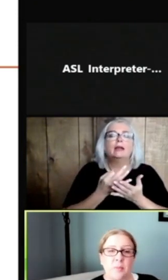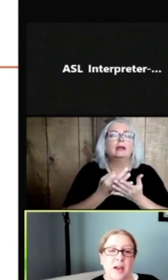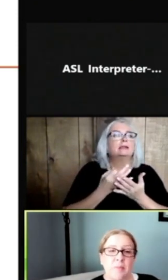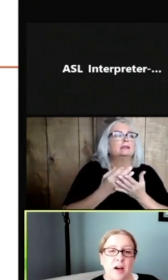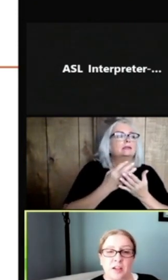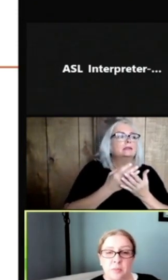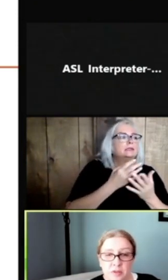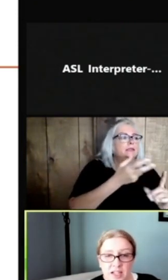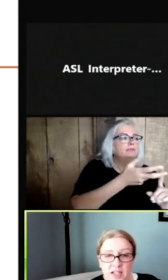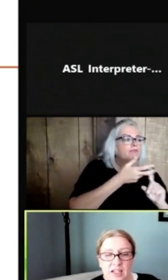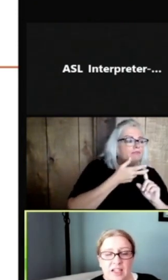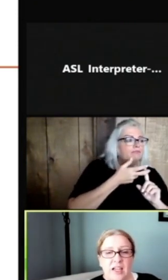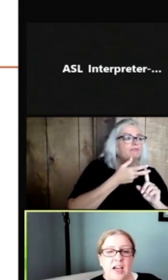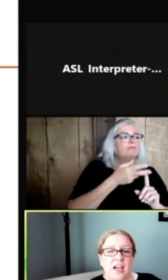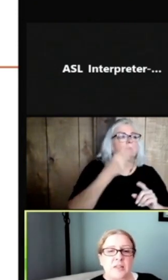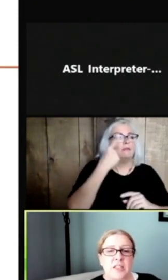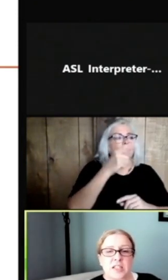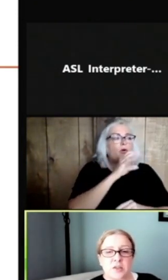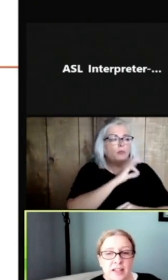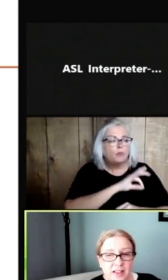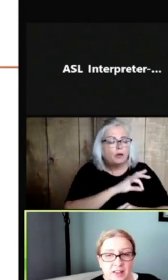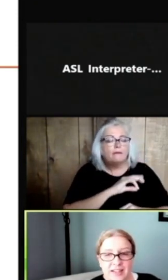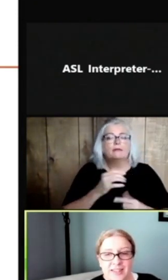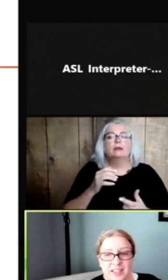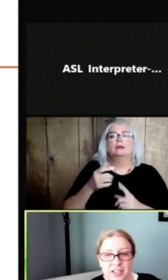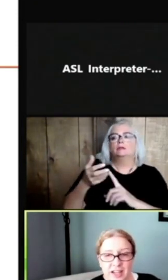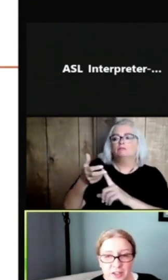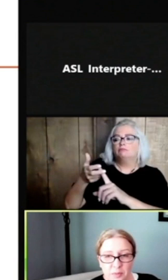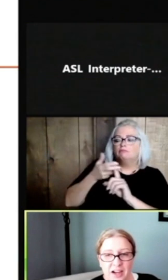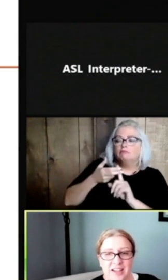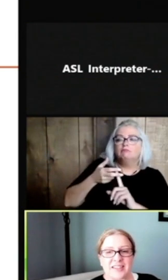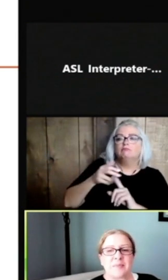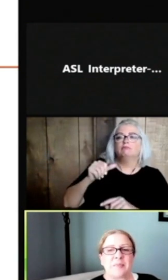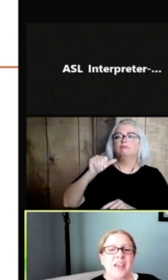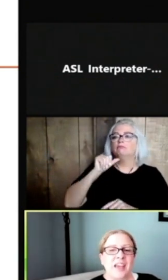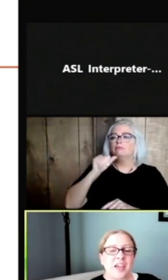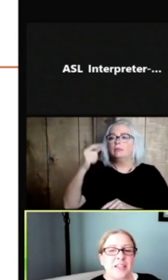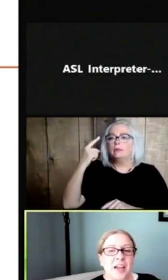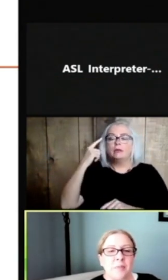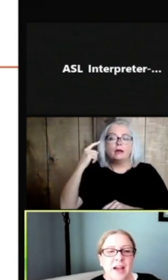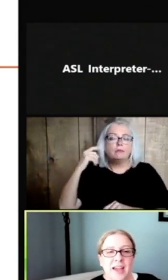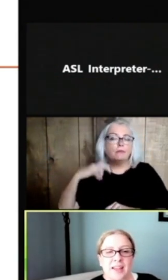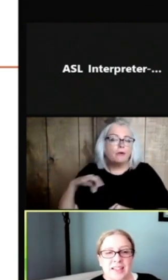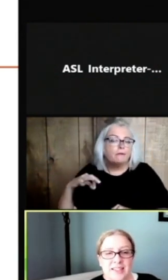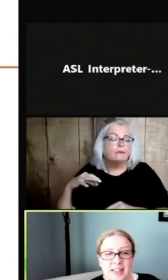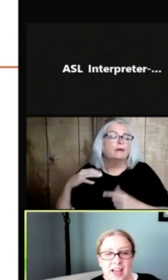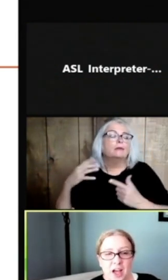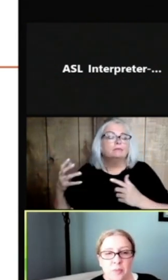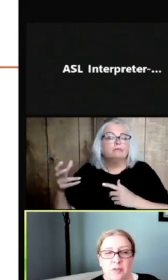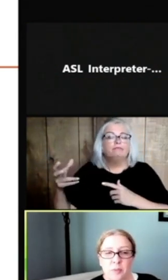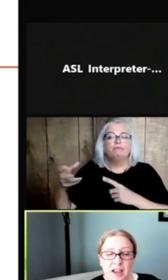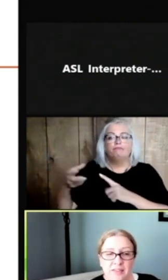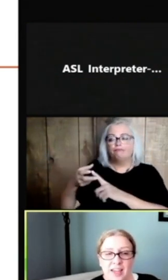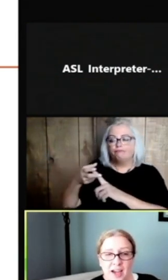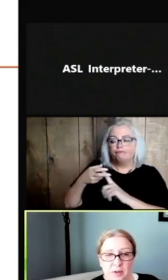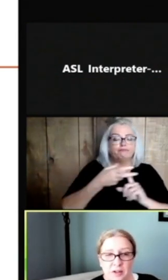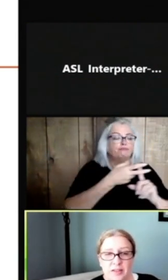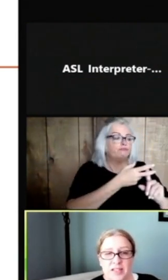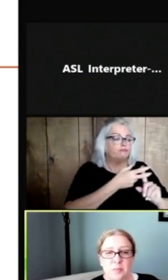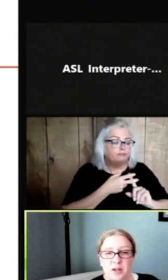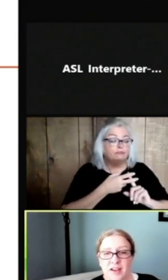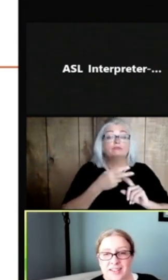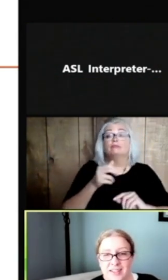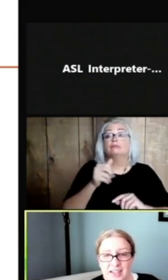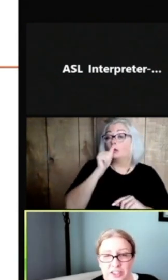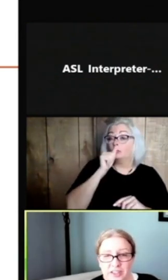entities within the BIPOC community to strengthen the vaccination enterprise, can be done by enlisting the help of private capital